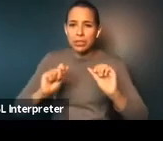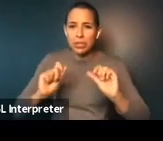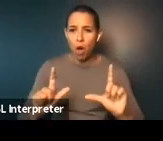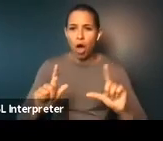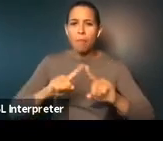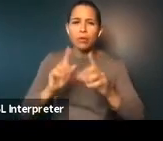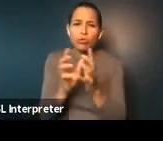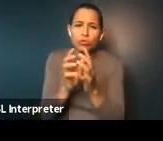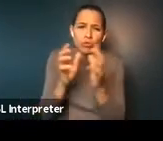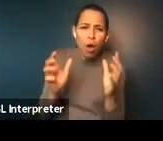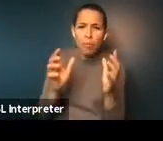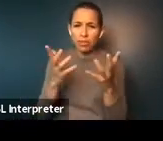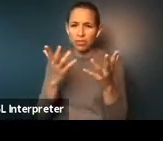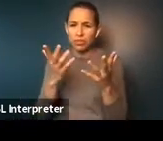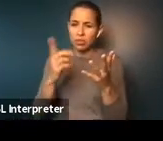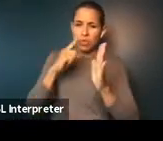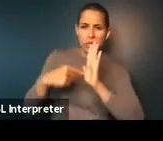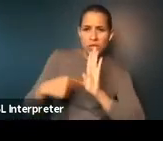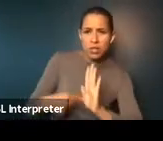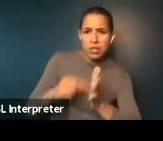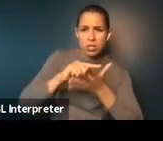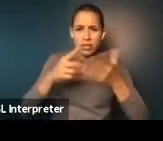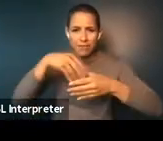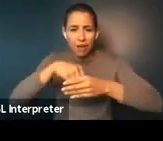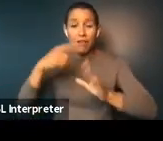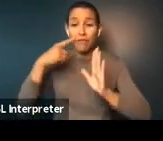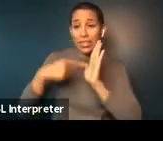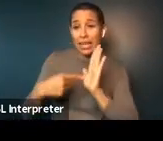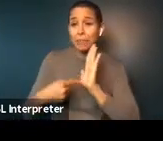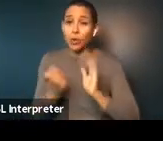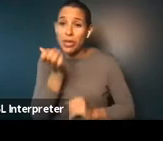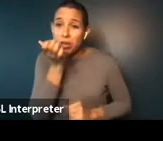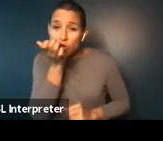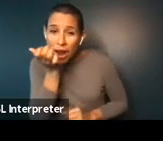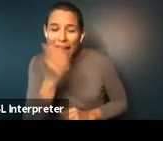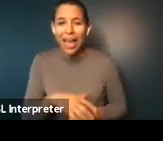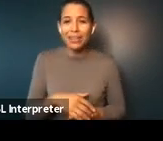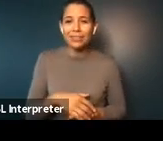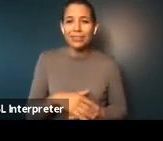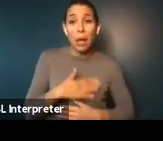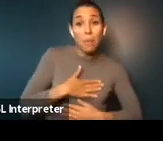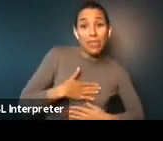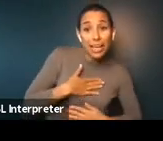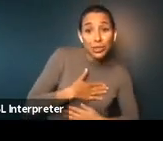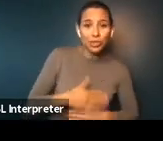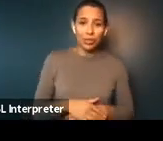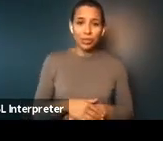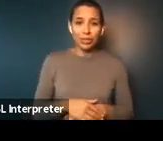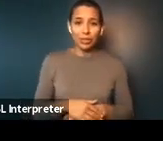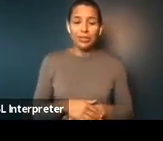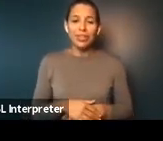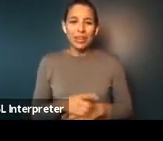like the grass of pleasure and leisure, and I'm taking a moment away from something like there's no faces.